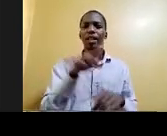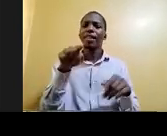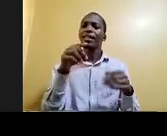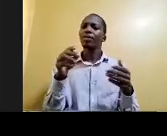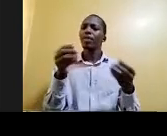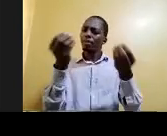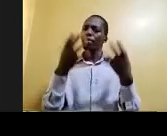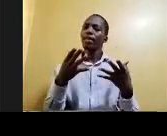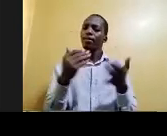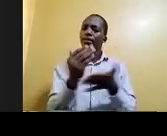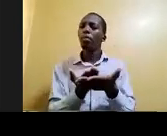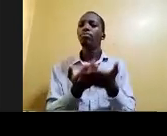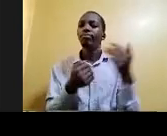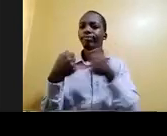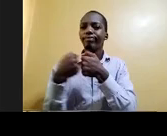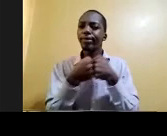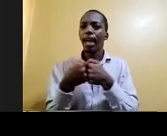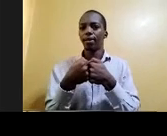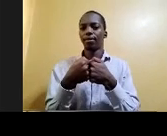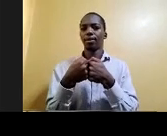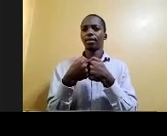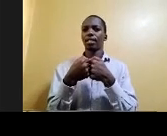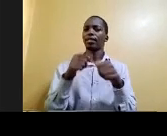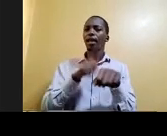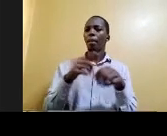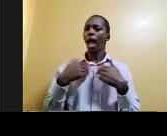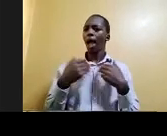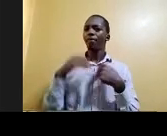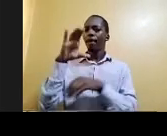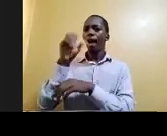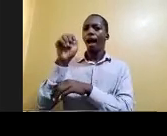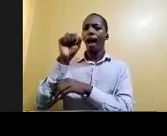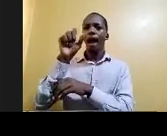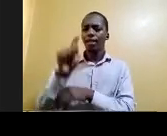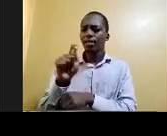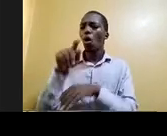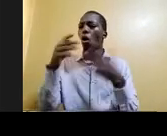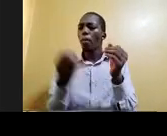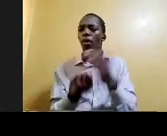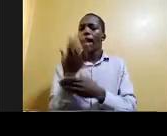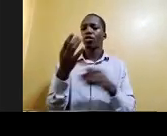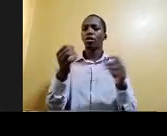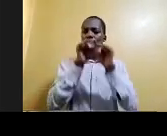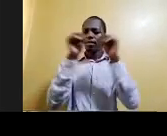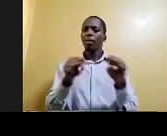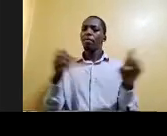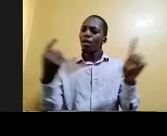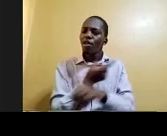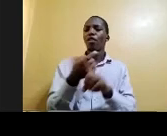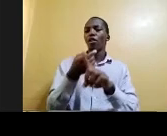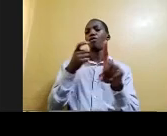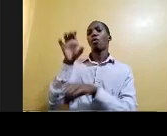where you have pests or production systems that are different to the EU. Because of that, provision has been